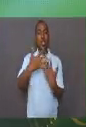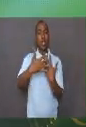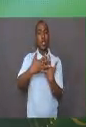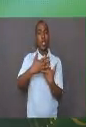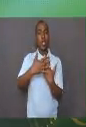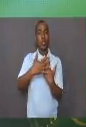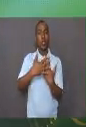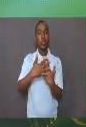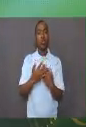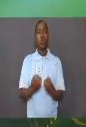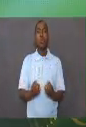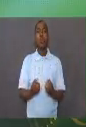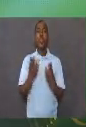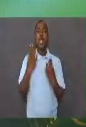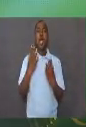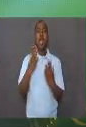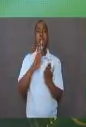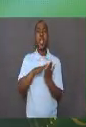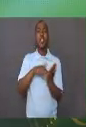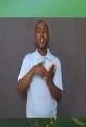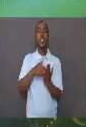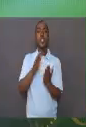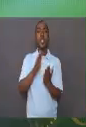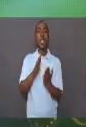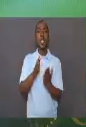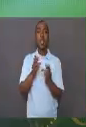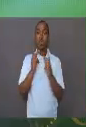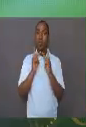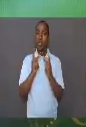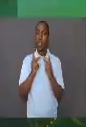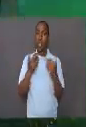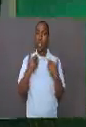determine how much stain the cell will absorb.